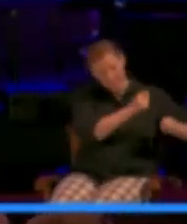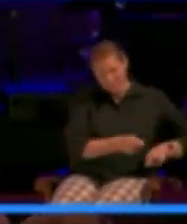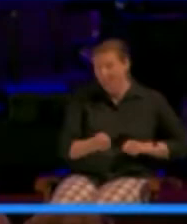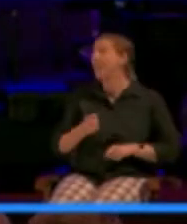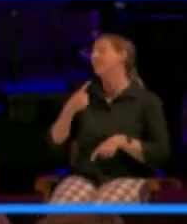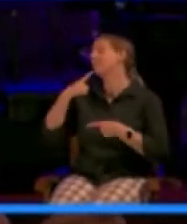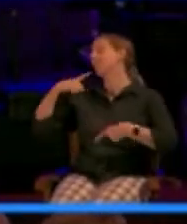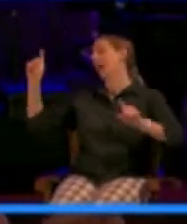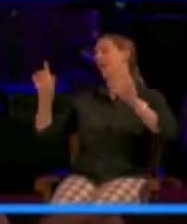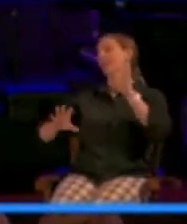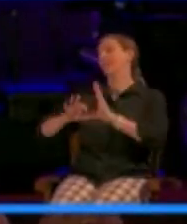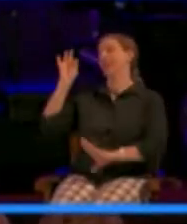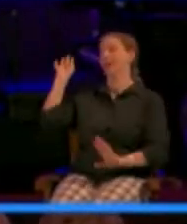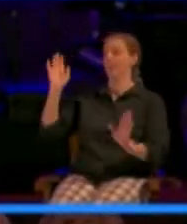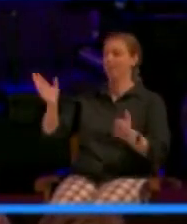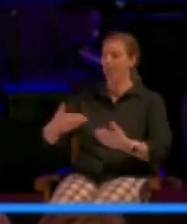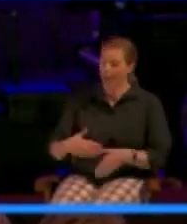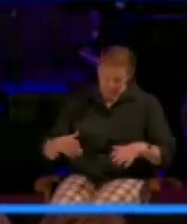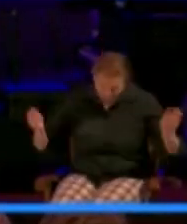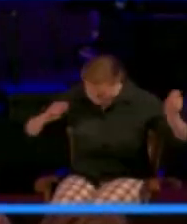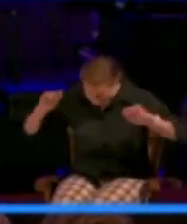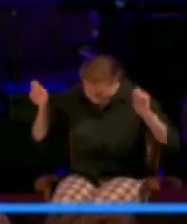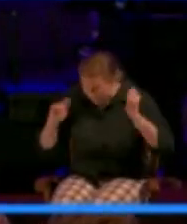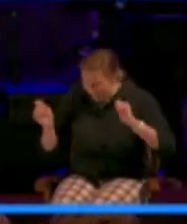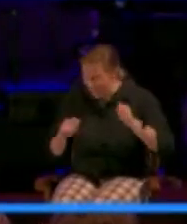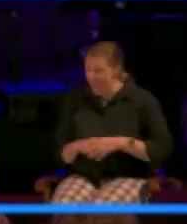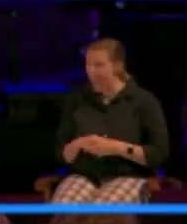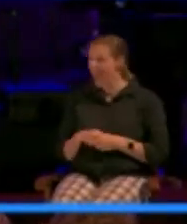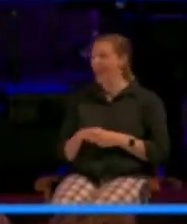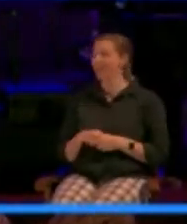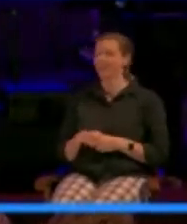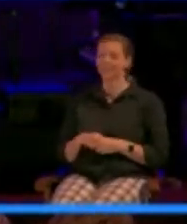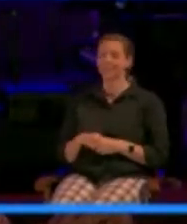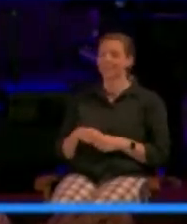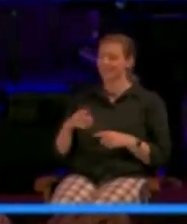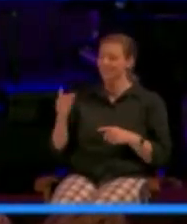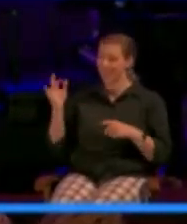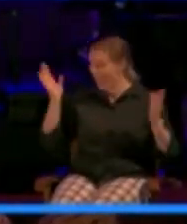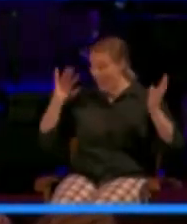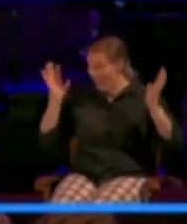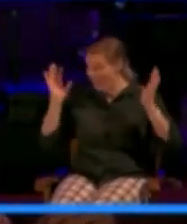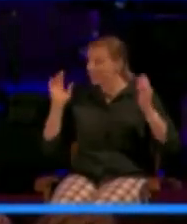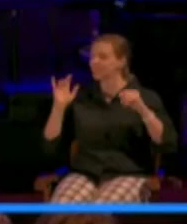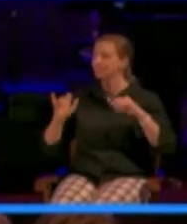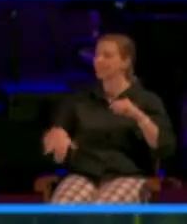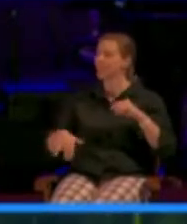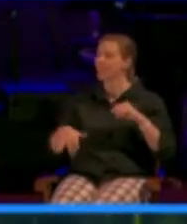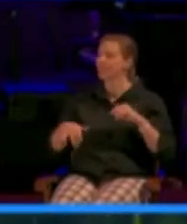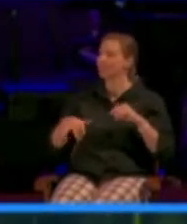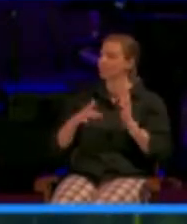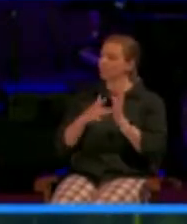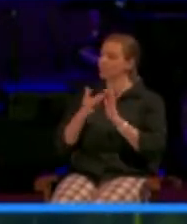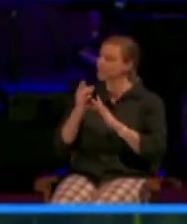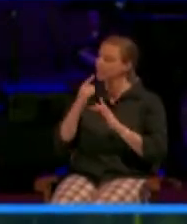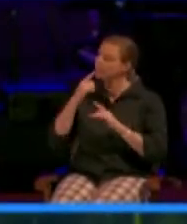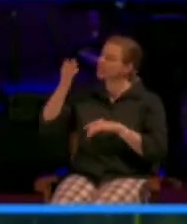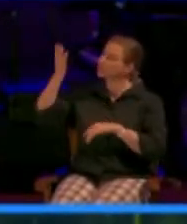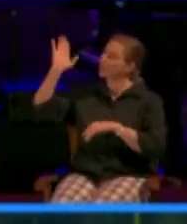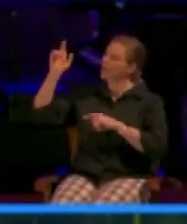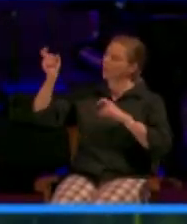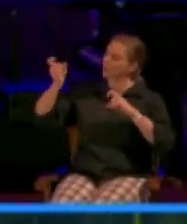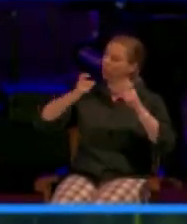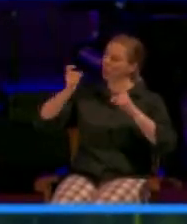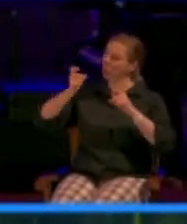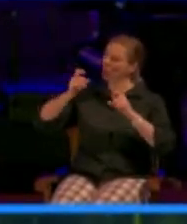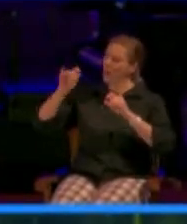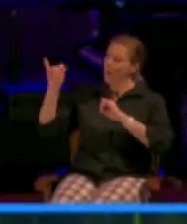the kingdom of heaven, the way God rules, is like treasure buried in a field that a man found.